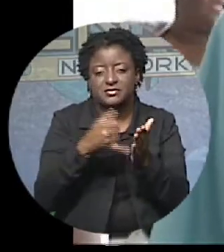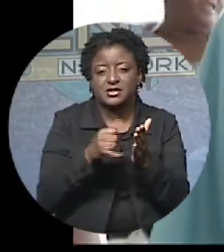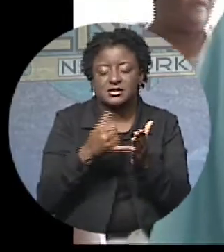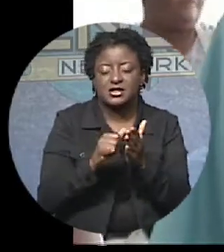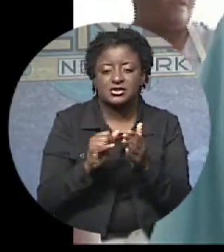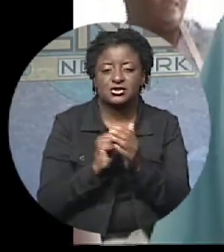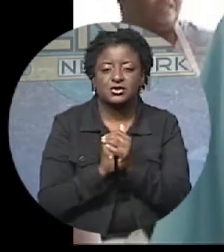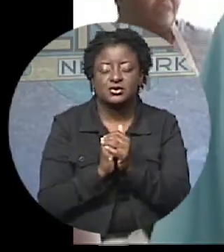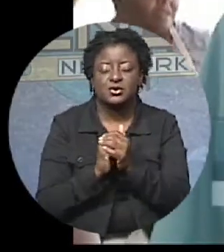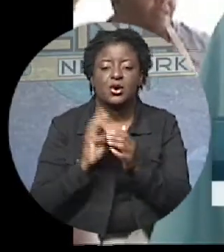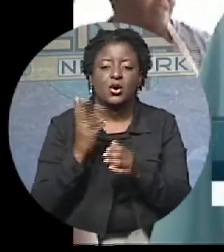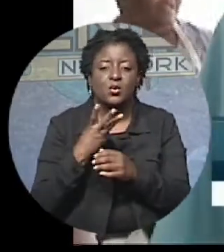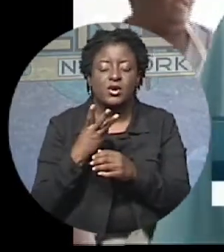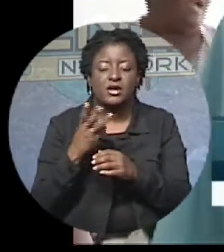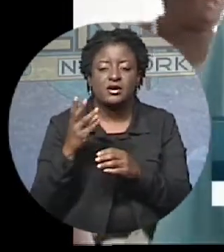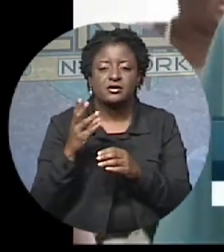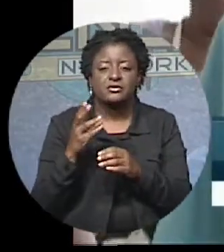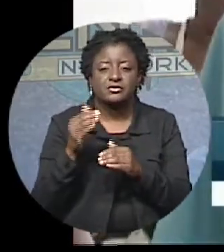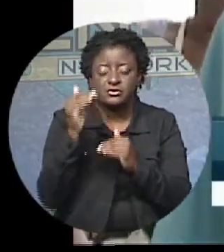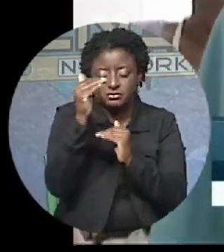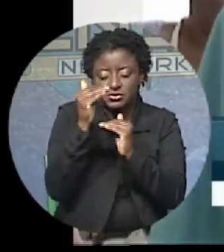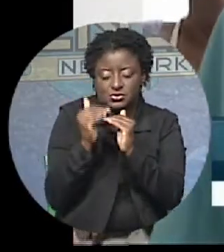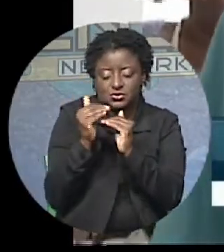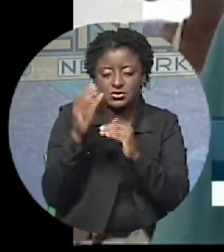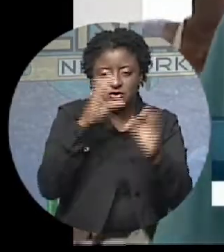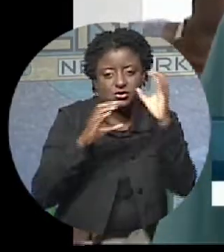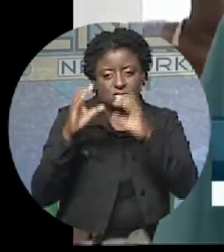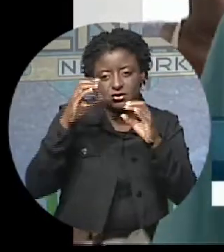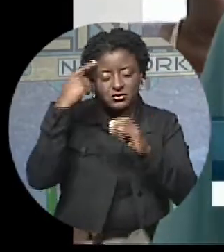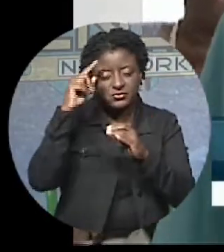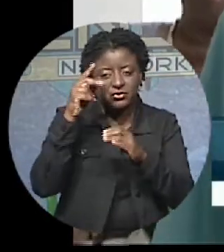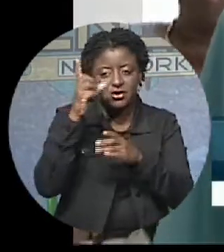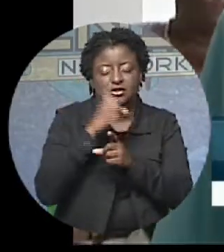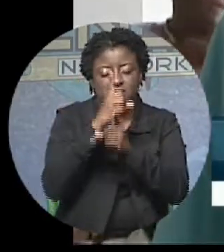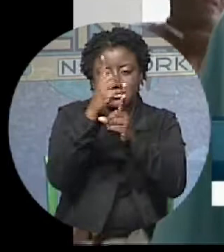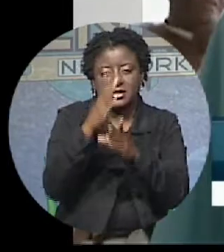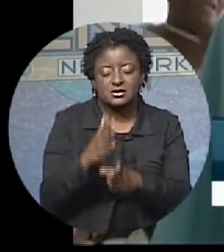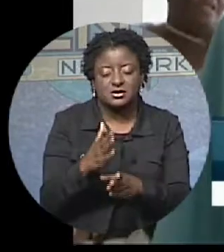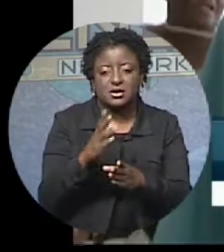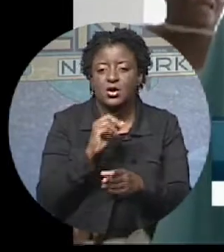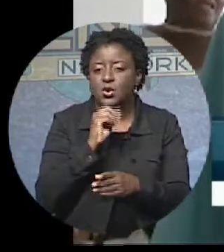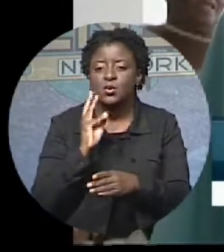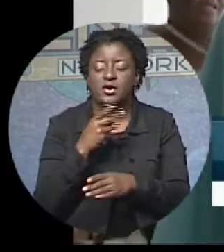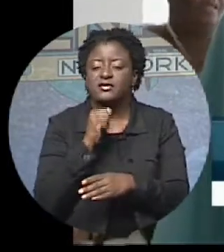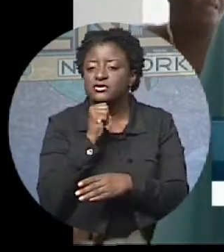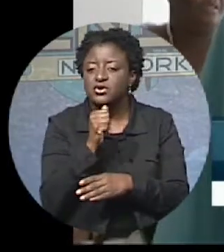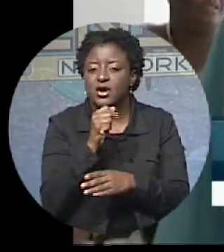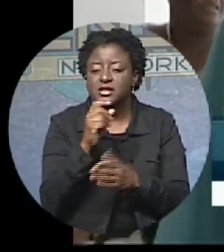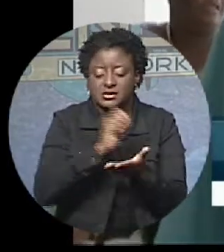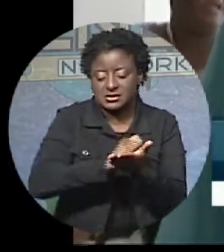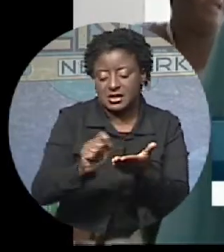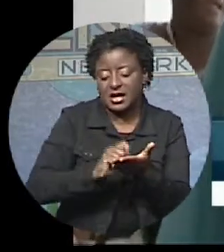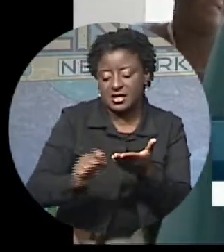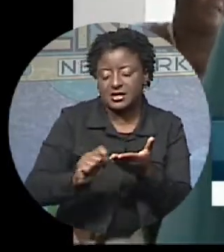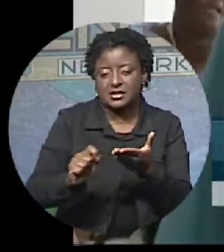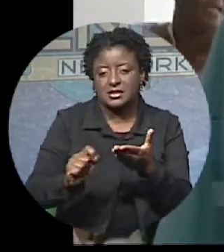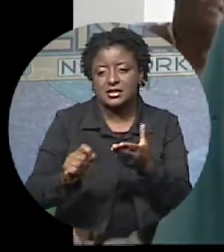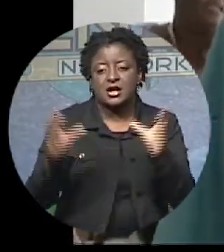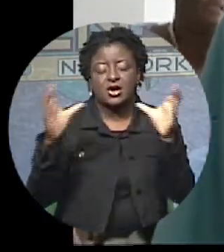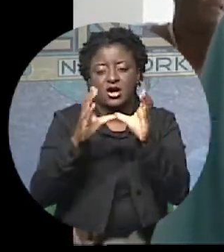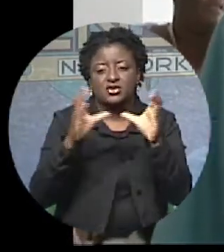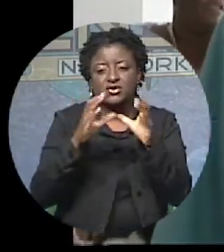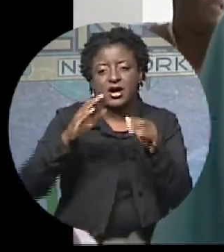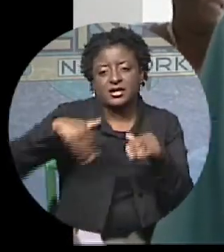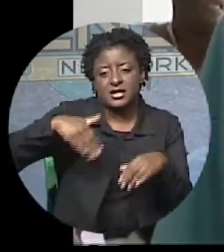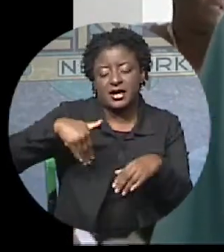director to an individual that we want to talk to. We have not concluded signing an agreement or contract with them yet. And so hopefully we should be